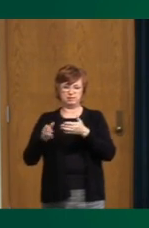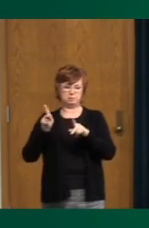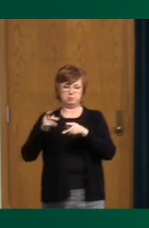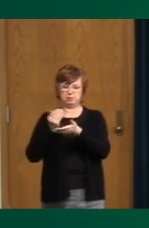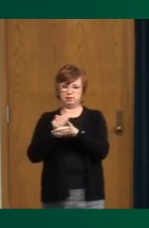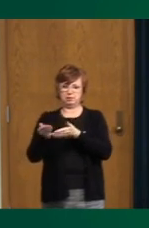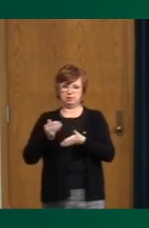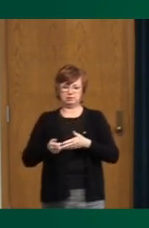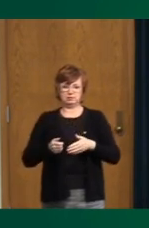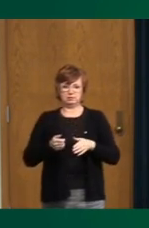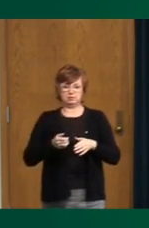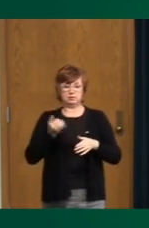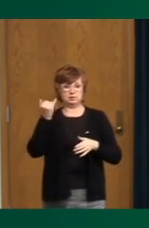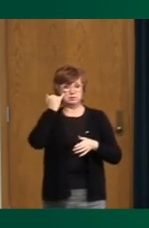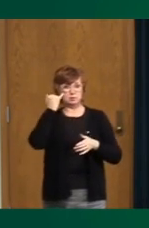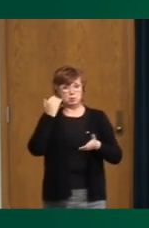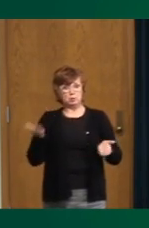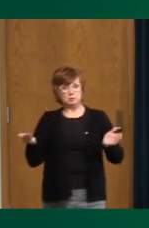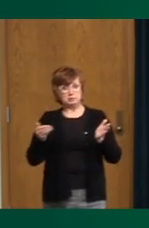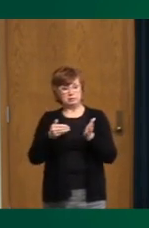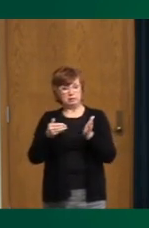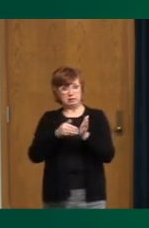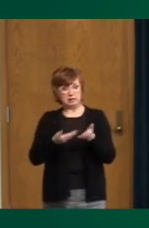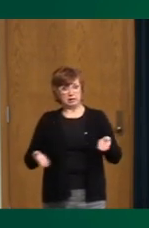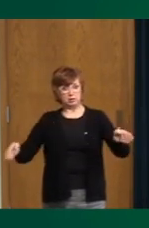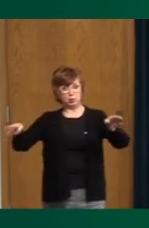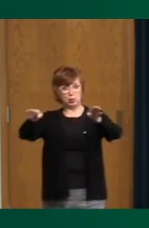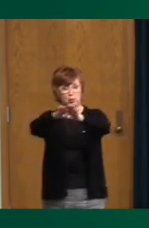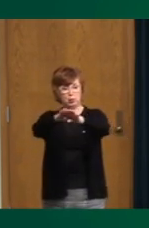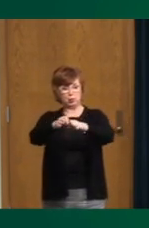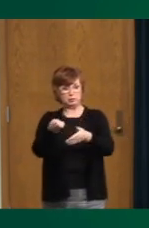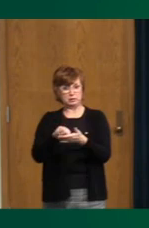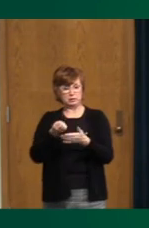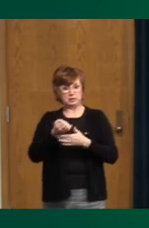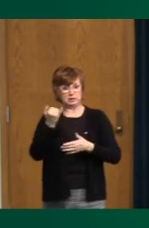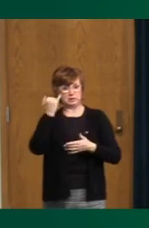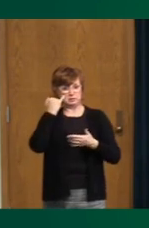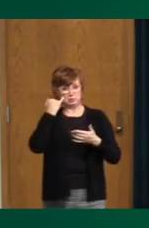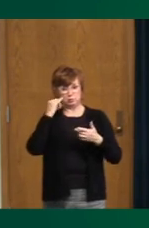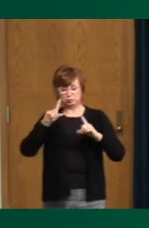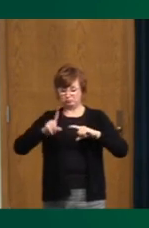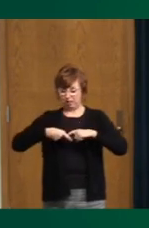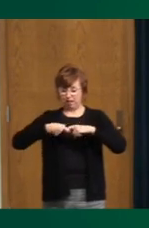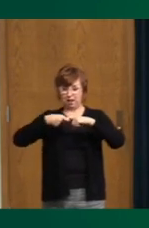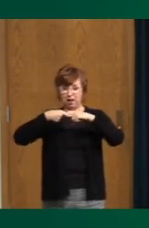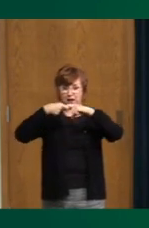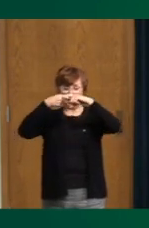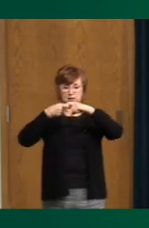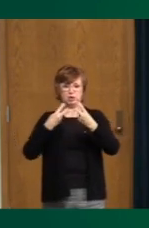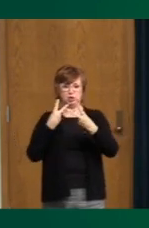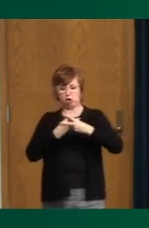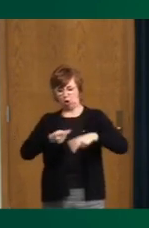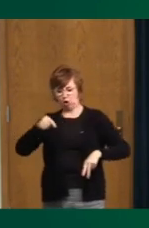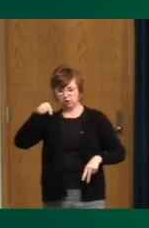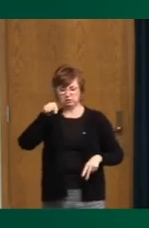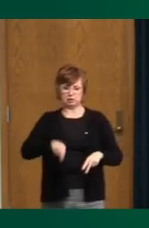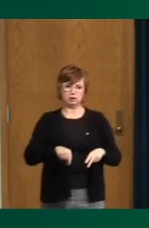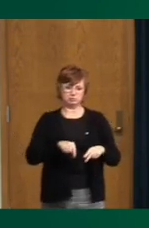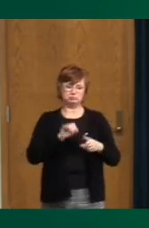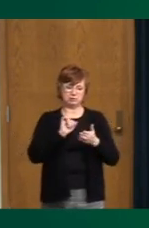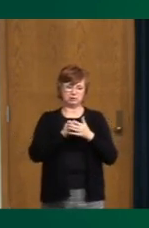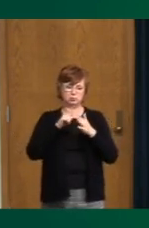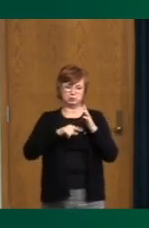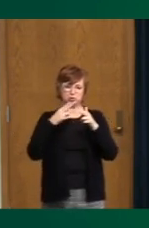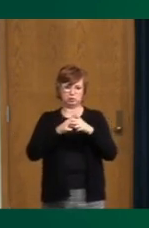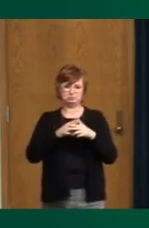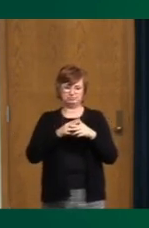If we were to lock down the economy again, or to put in place another circuit breaker, as you call it, which is a lockdown, let's call it